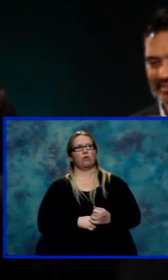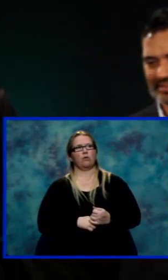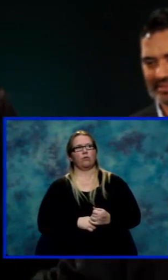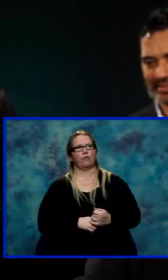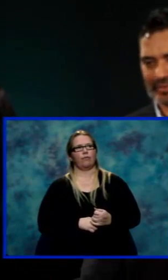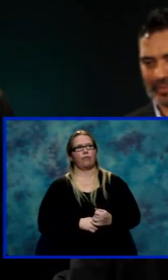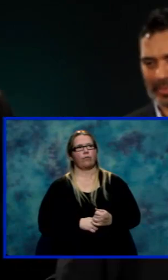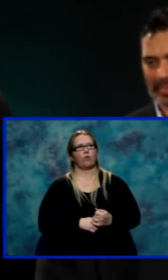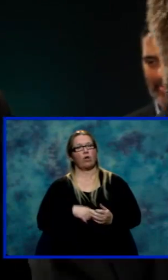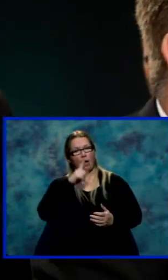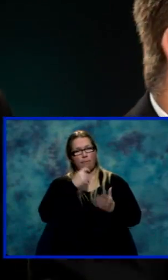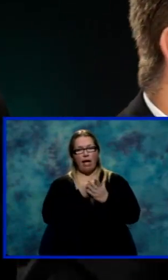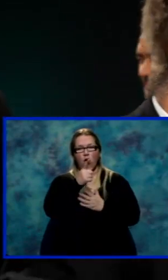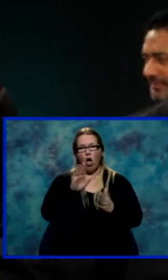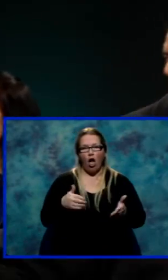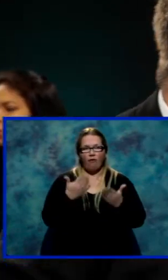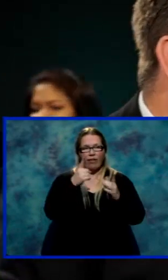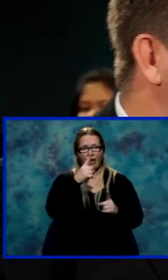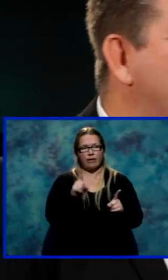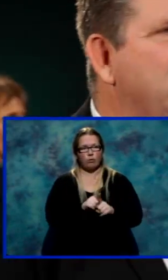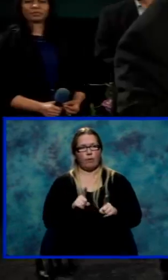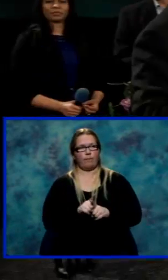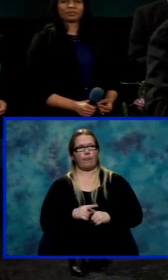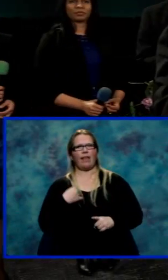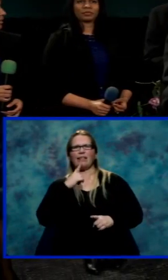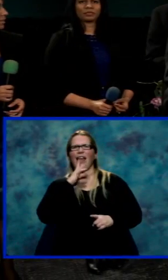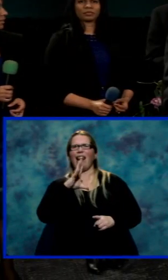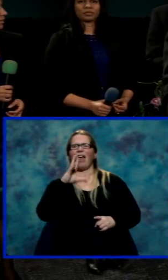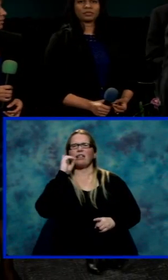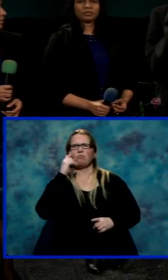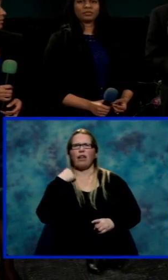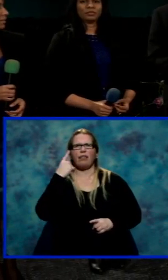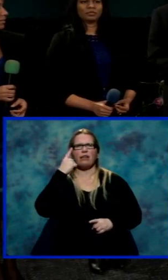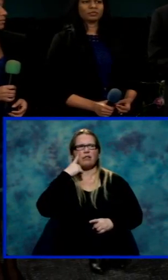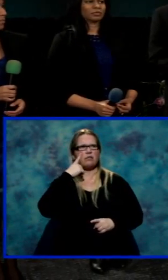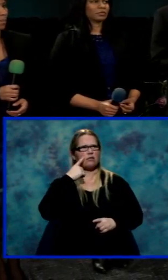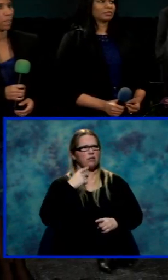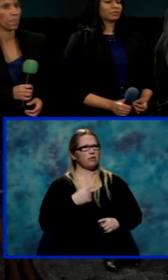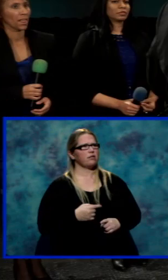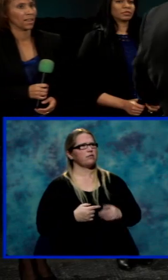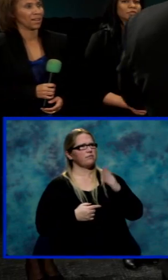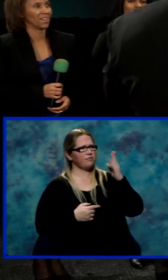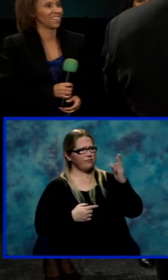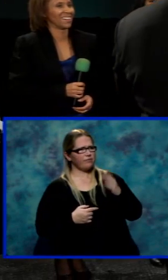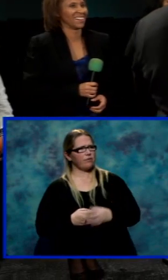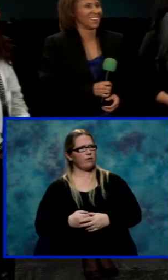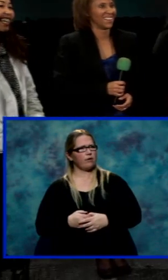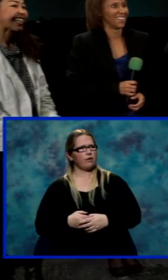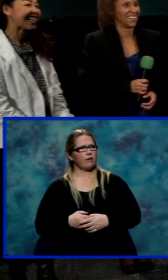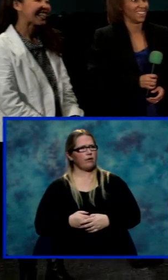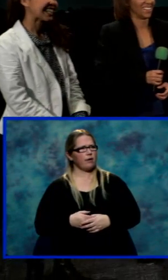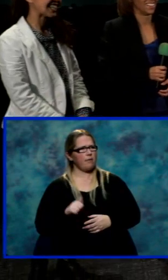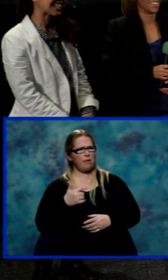you can pay your offerings. And I think I said it last week, where's Praveen here? Right behind me. Maybe more